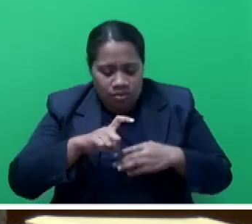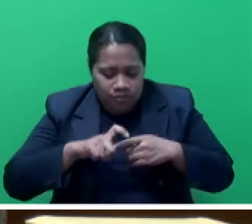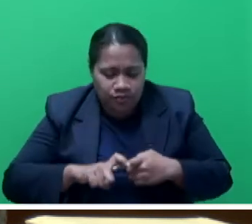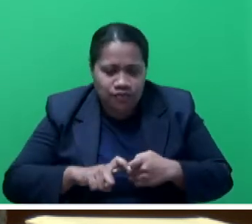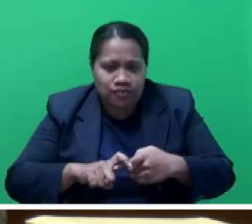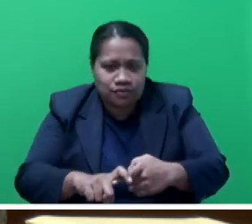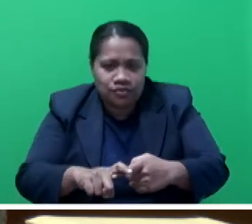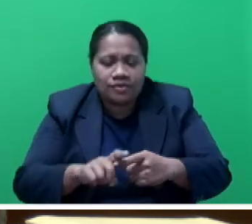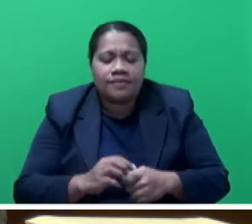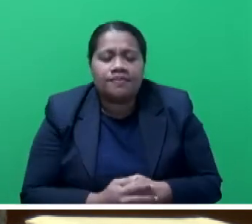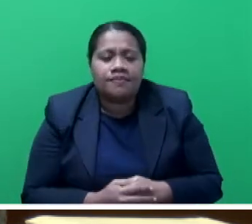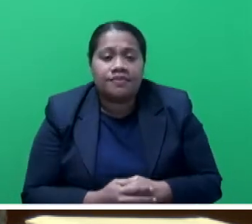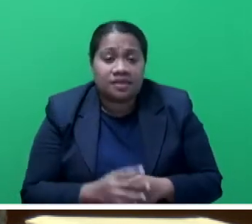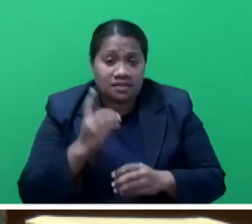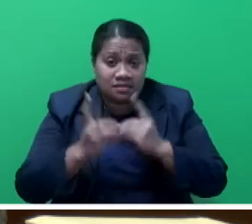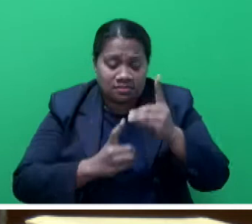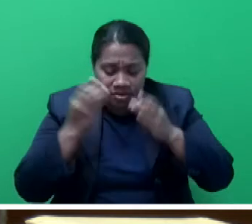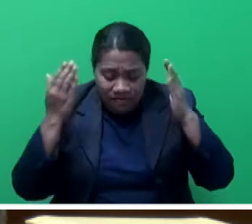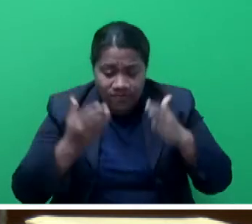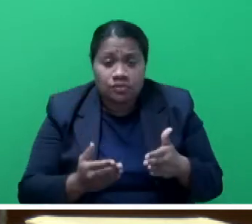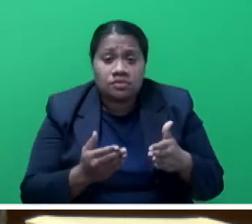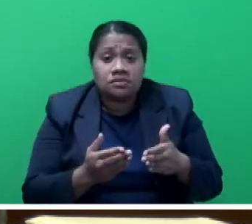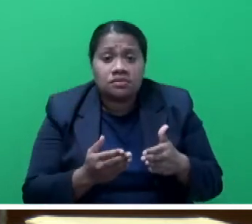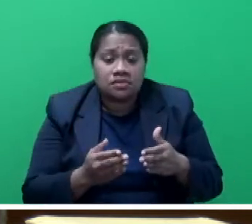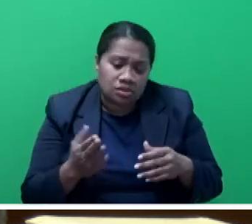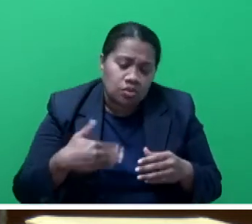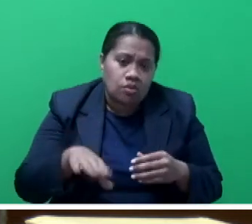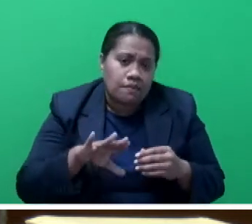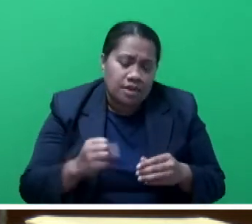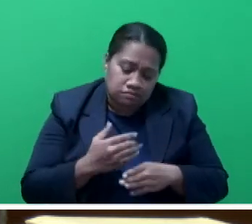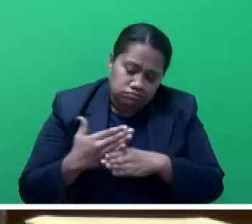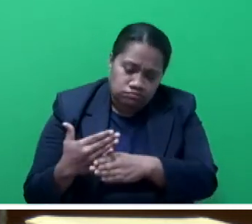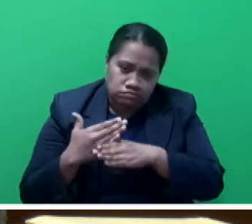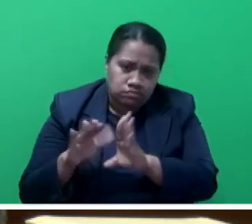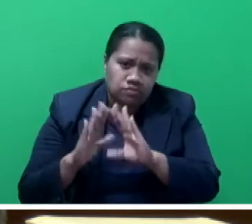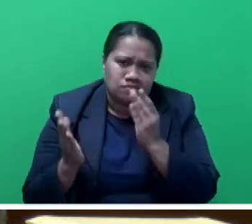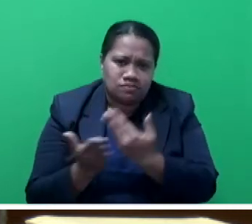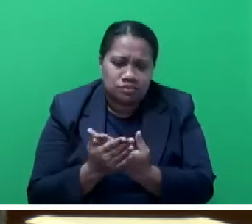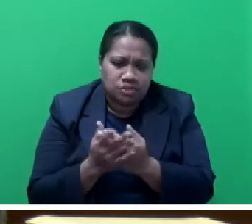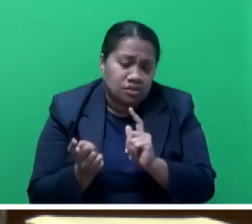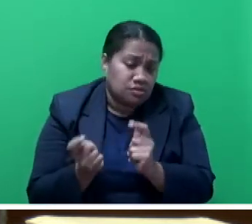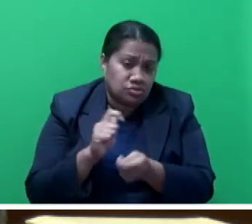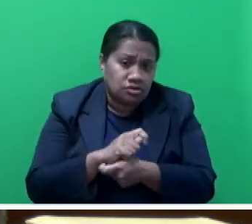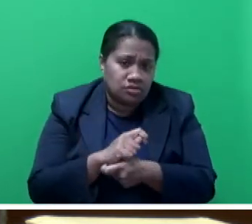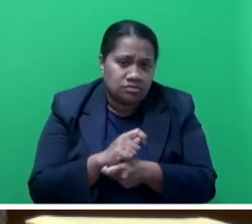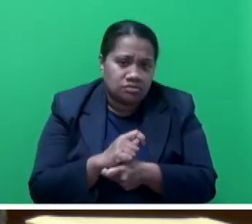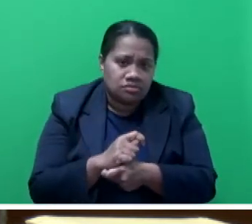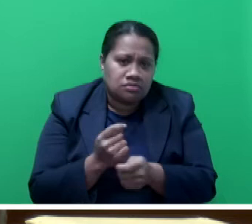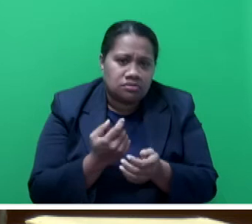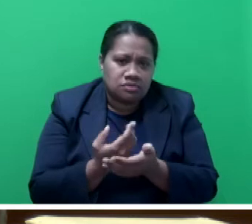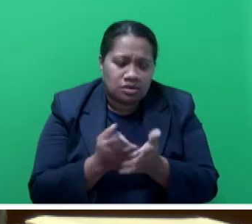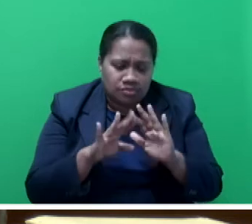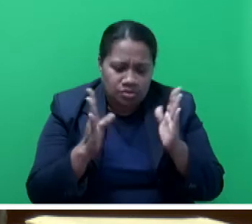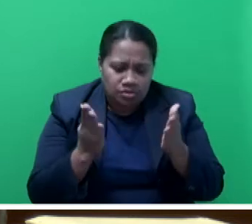systems. The summit will focus on the fact that we all must work together to transform the way the world produces,